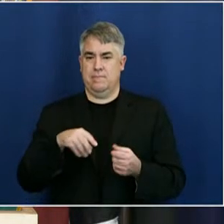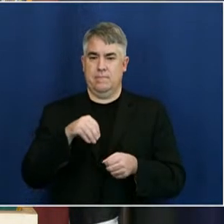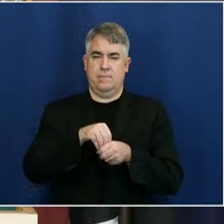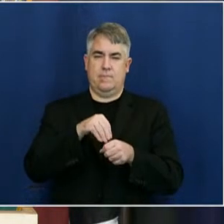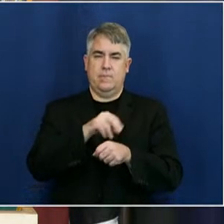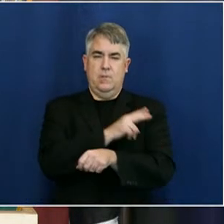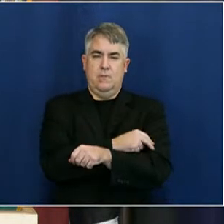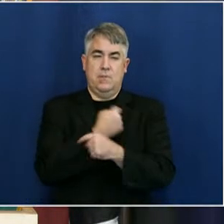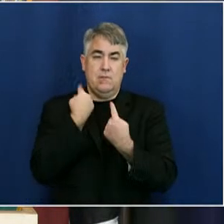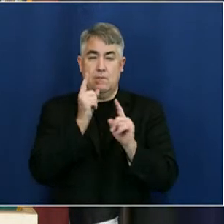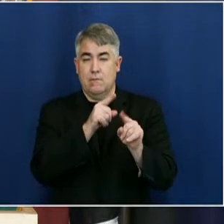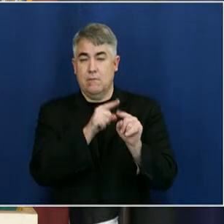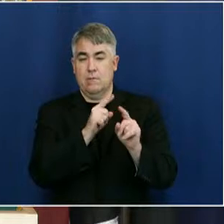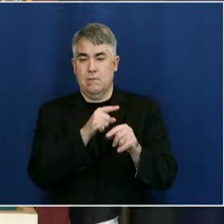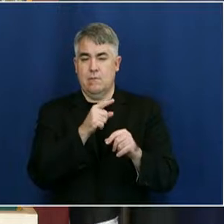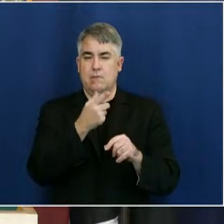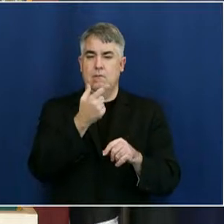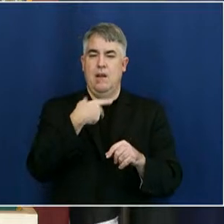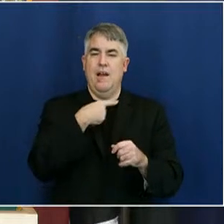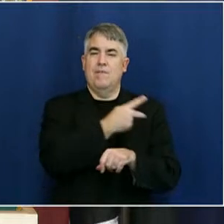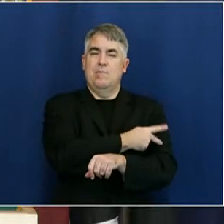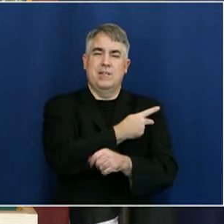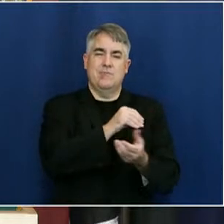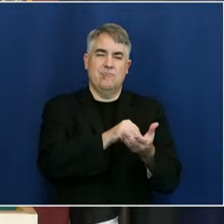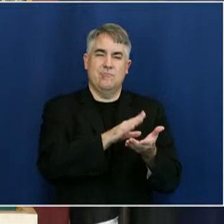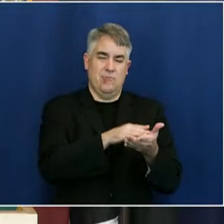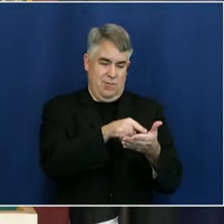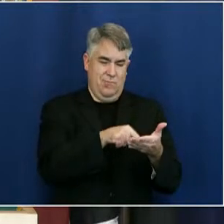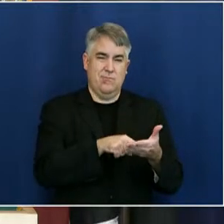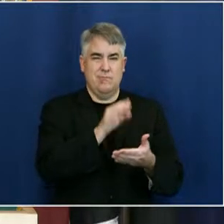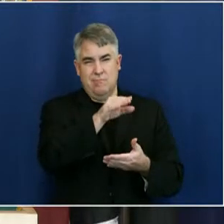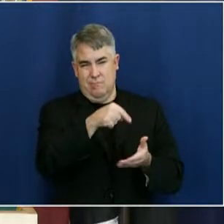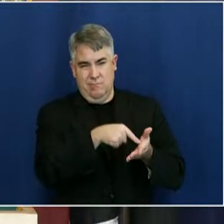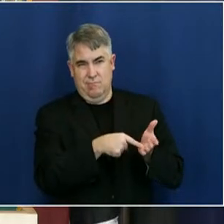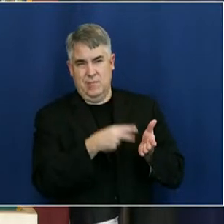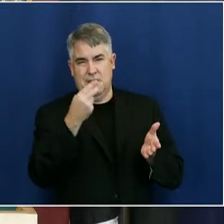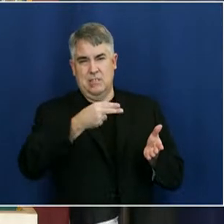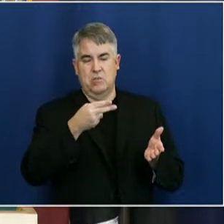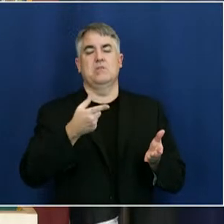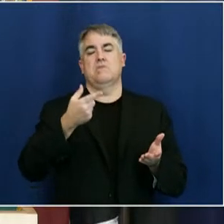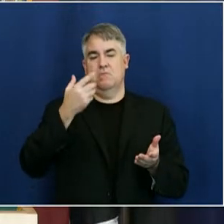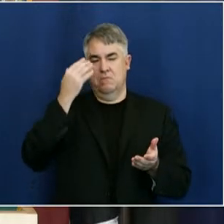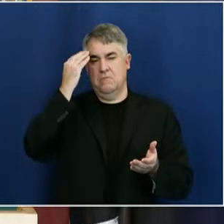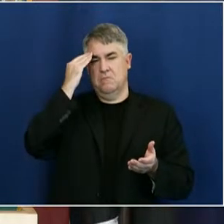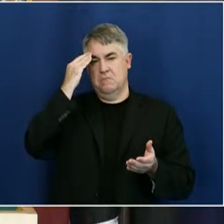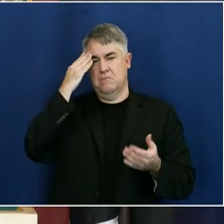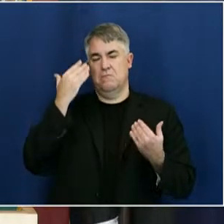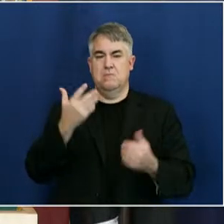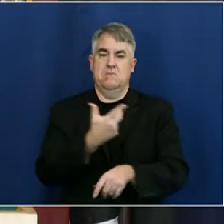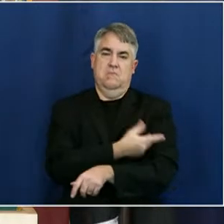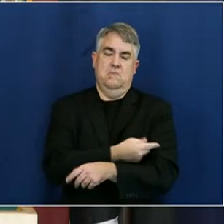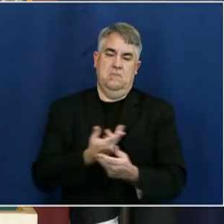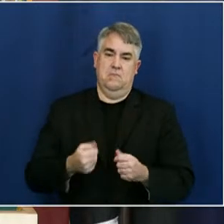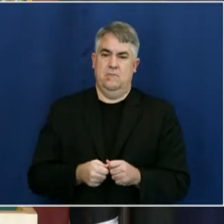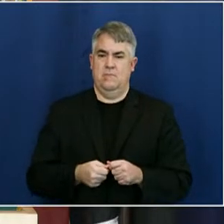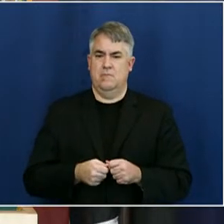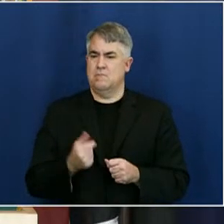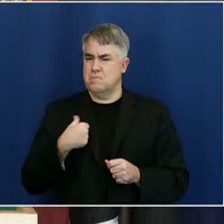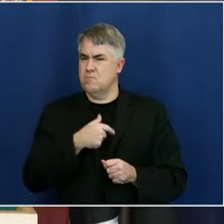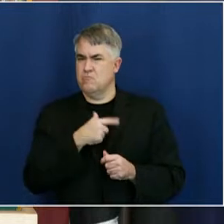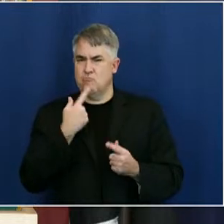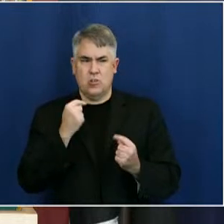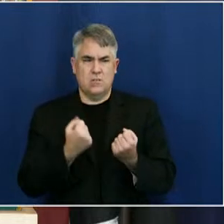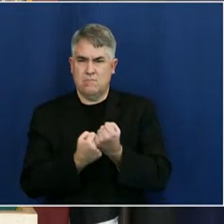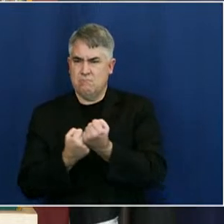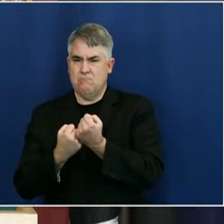have folks' records, and so that's probably where the bulk of them will be done. But we'll certainly try and do everything we can at our network to help as well, again,